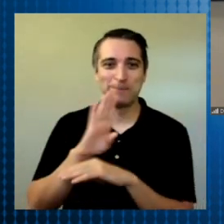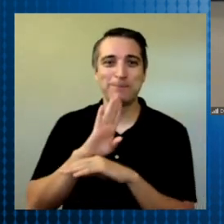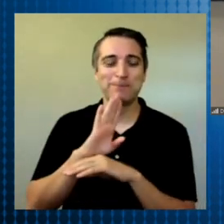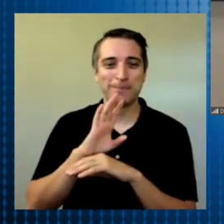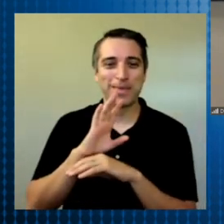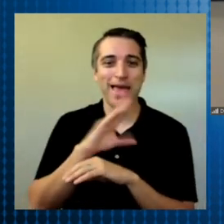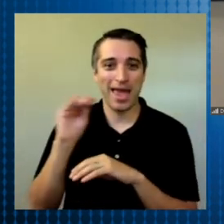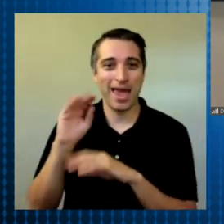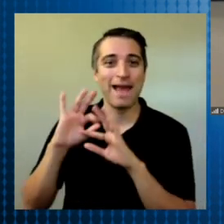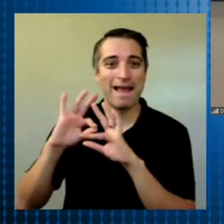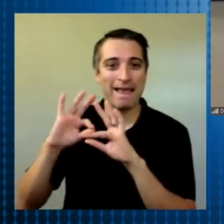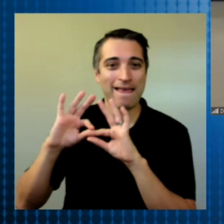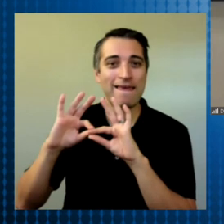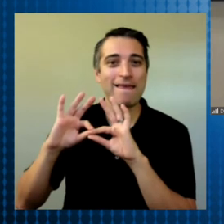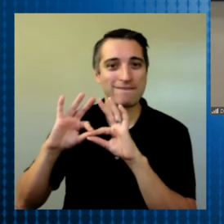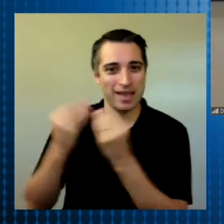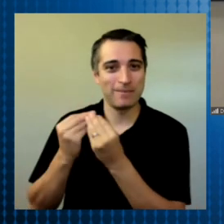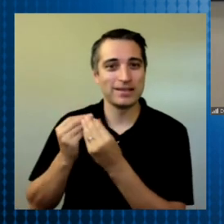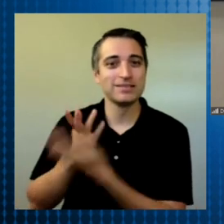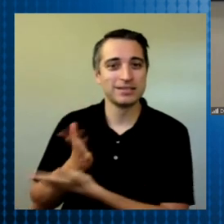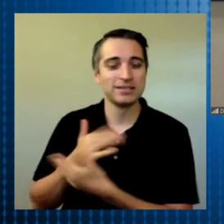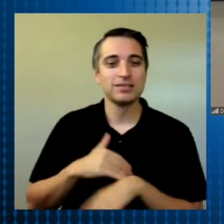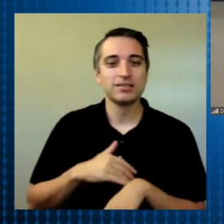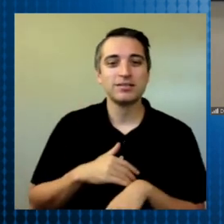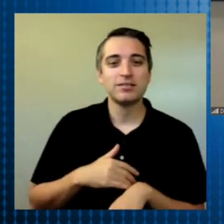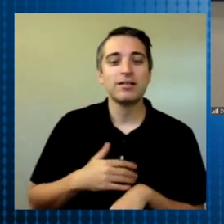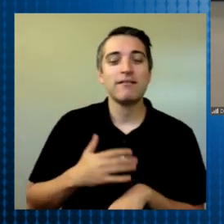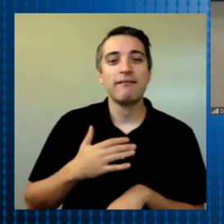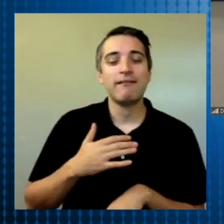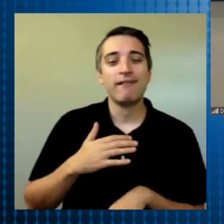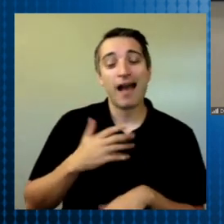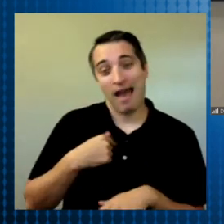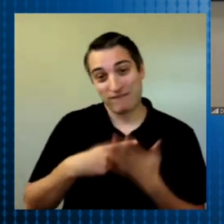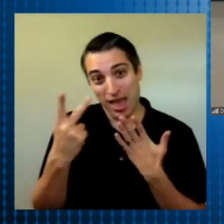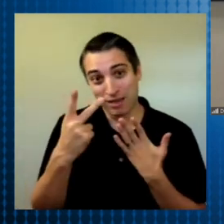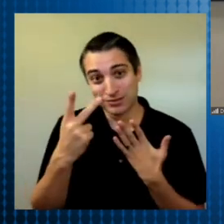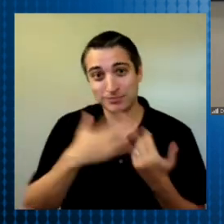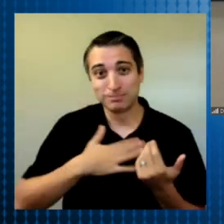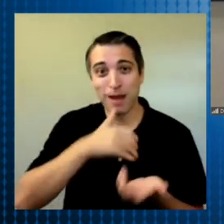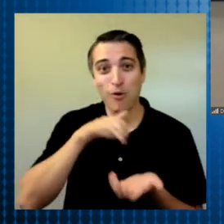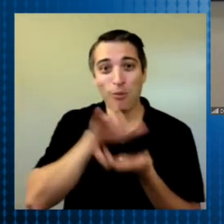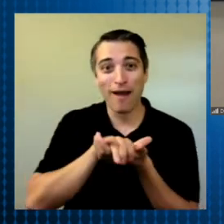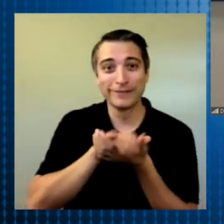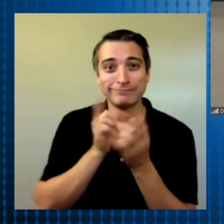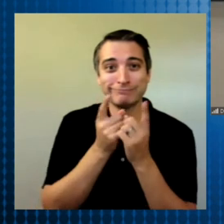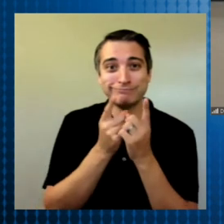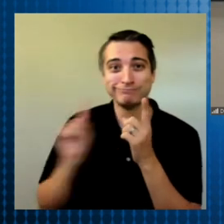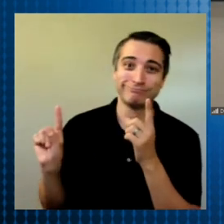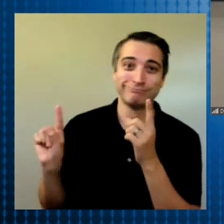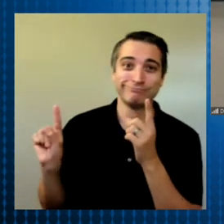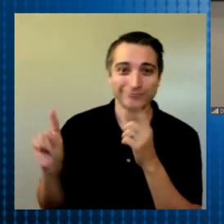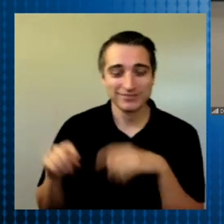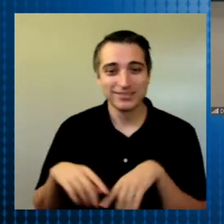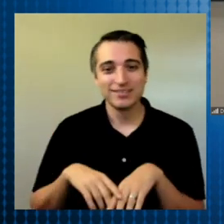my ex-wife is my best friend. She's from Flint, Vivian Rogers Pickard. But I was, that's a good question, because I made